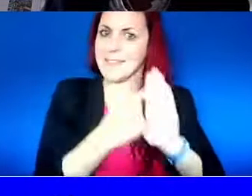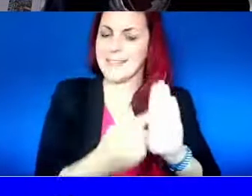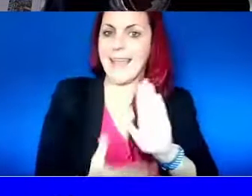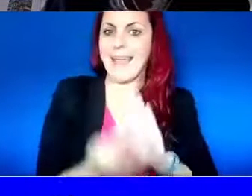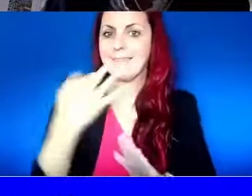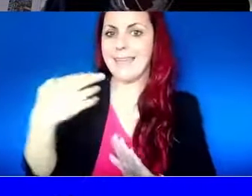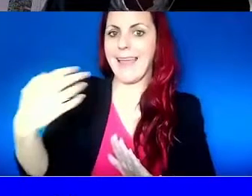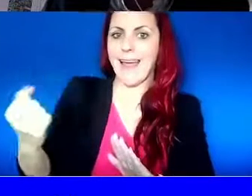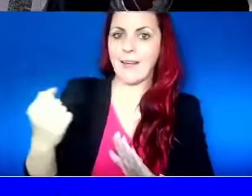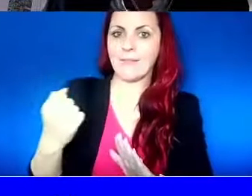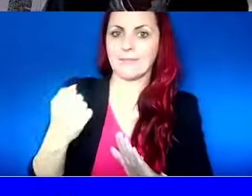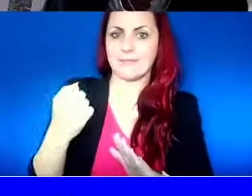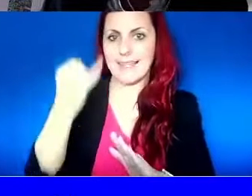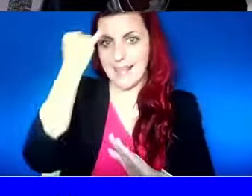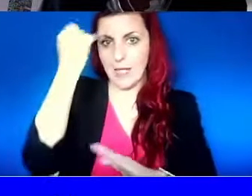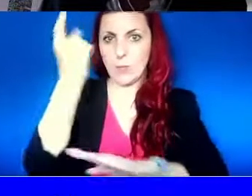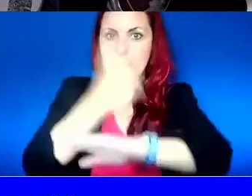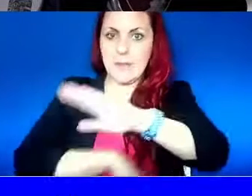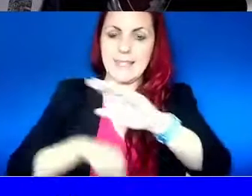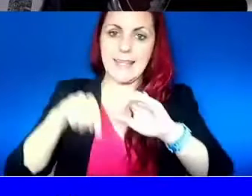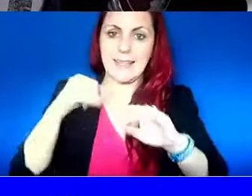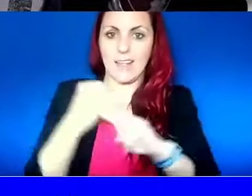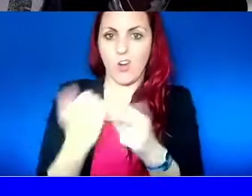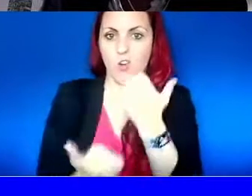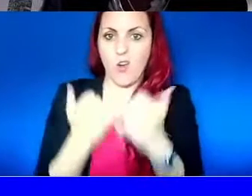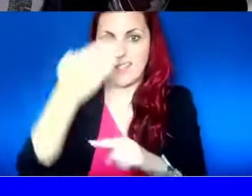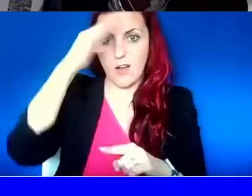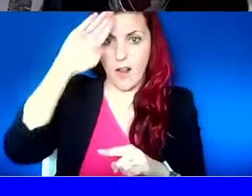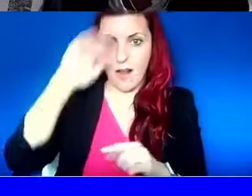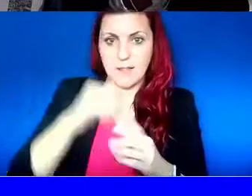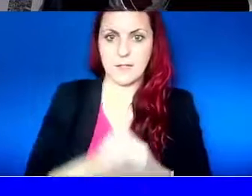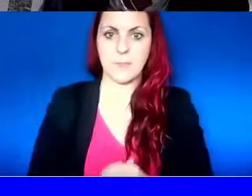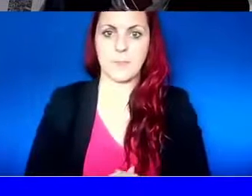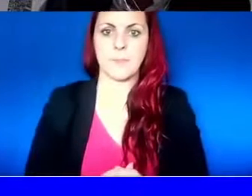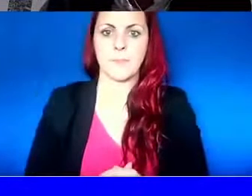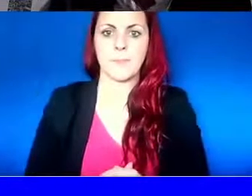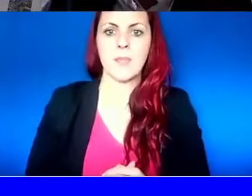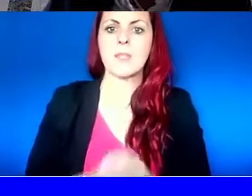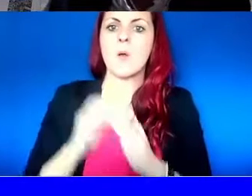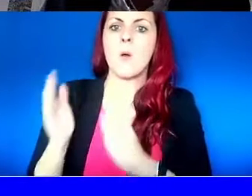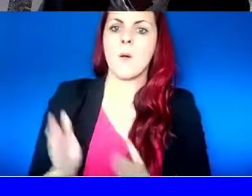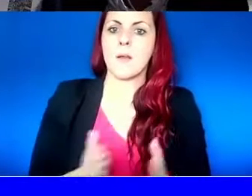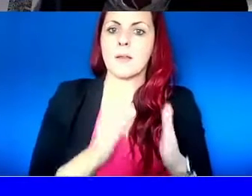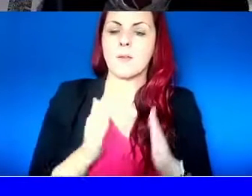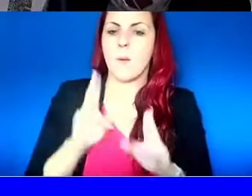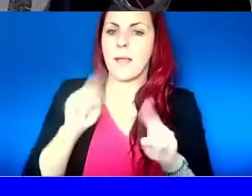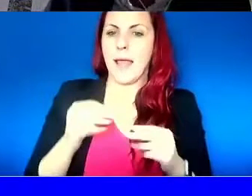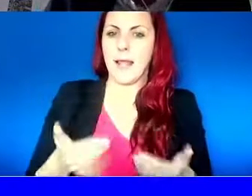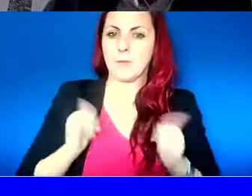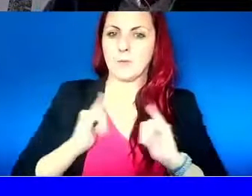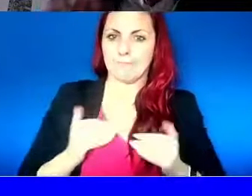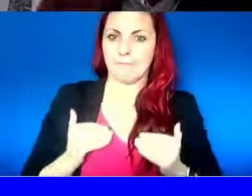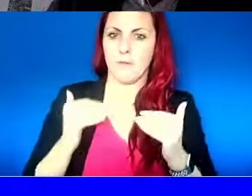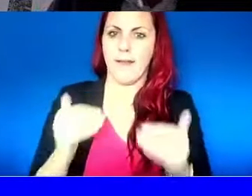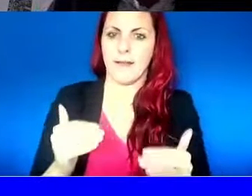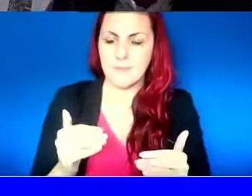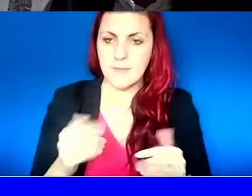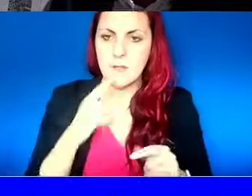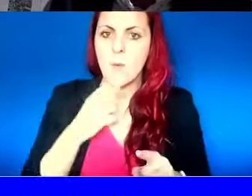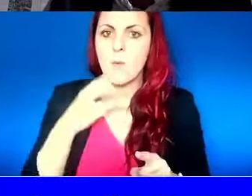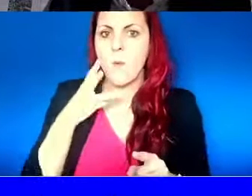in courts in Ireland. So if we go to the next slide, please, and we can actually move on again to the next slide. So we're